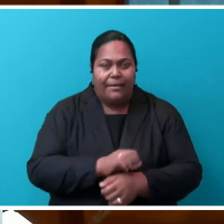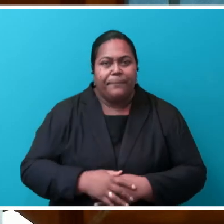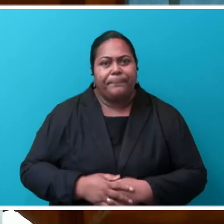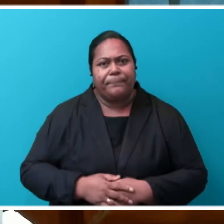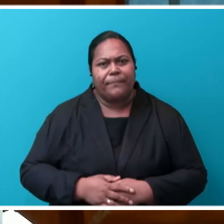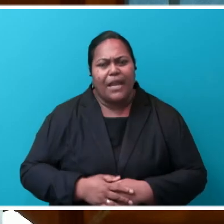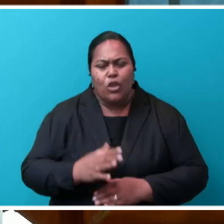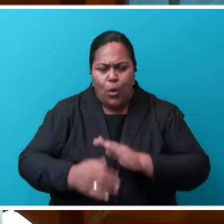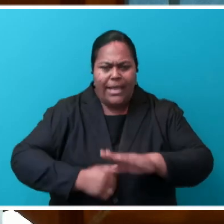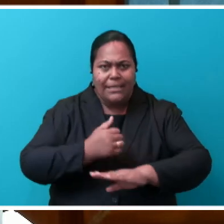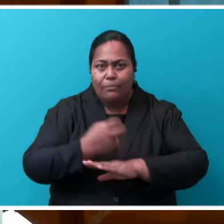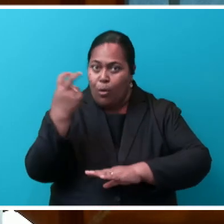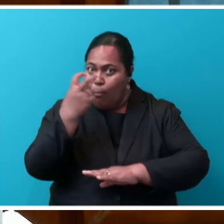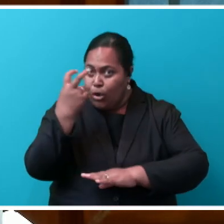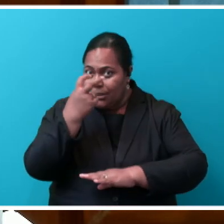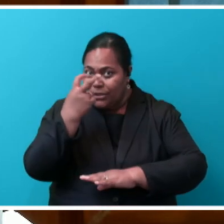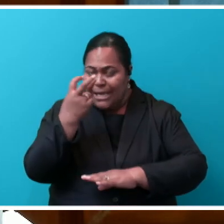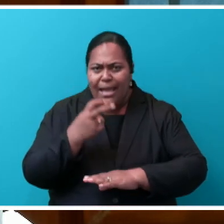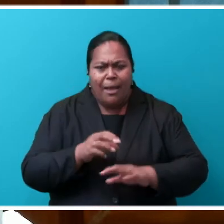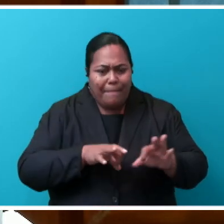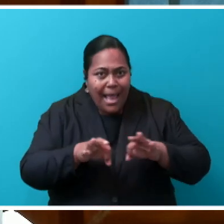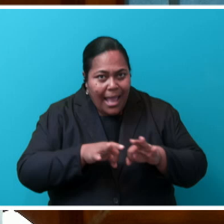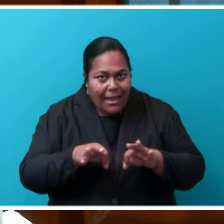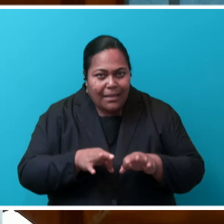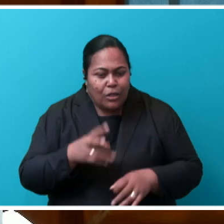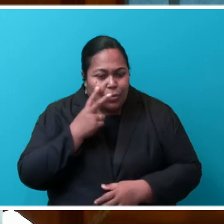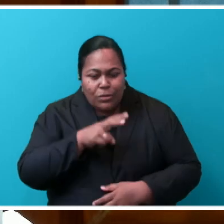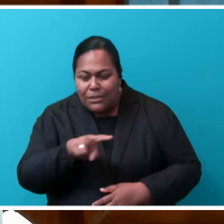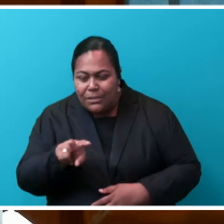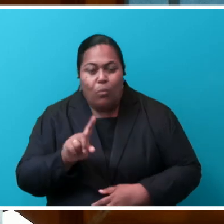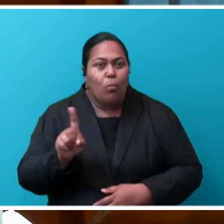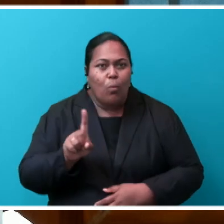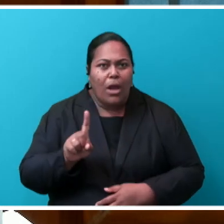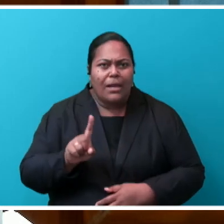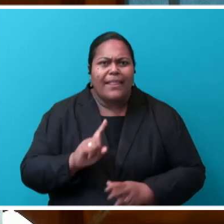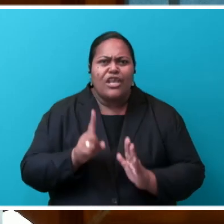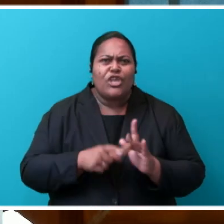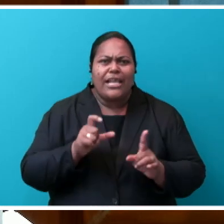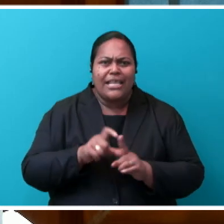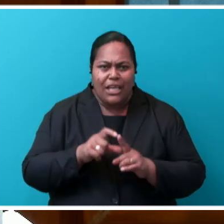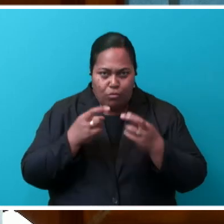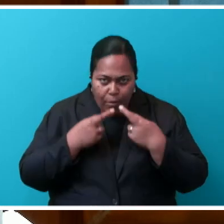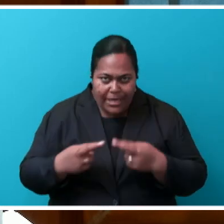monitoring framework to oversee the progress and effectiveness of the JEE recommendation is crucial.